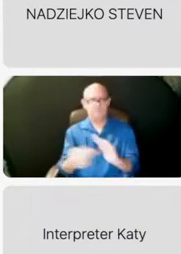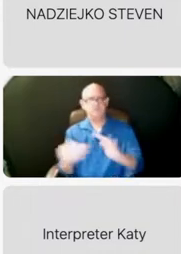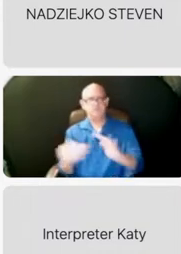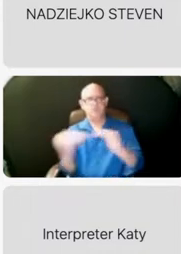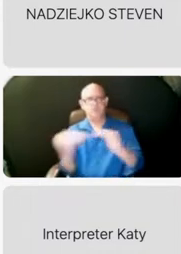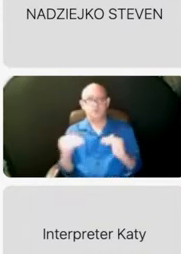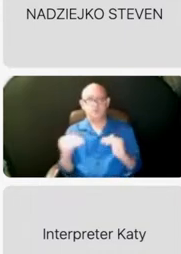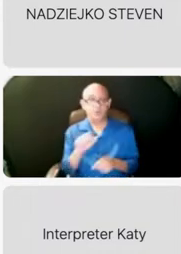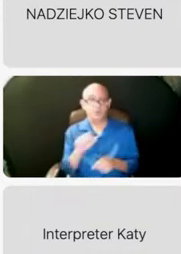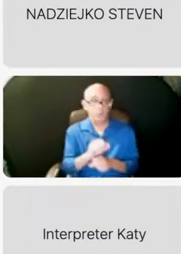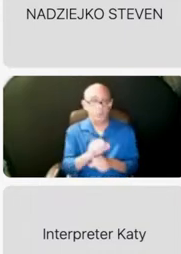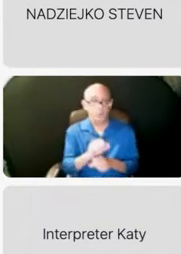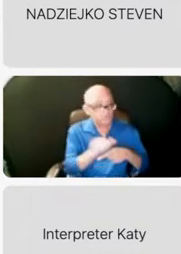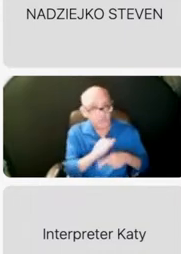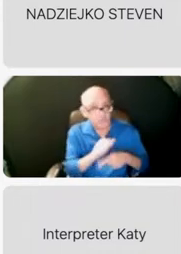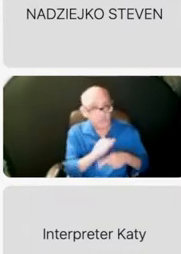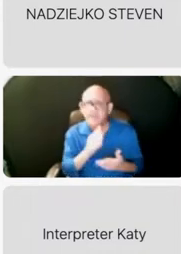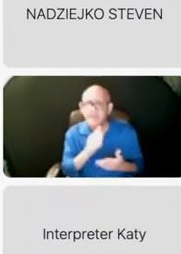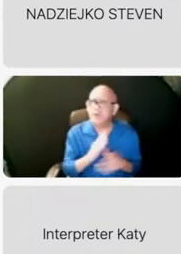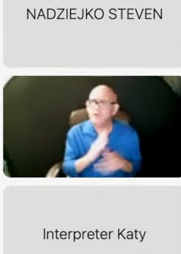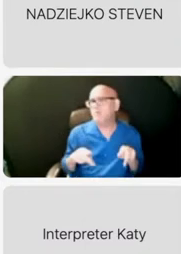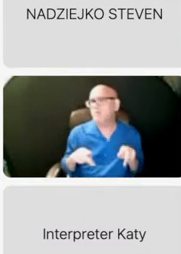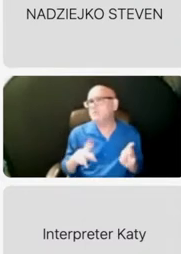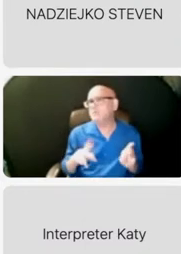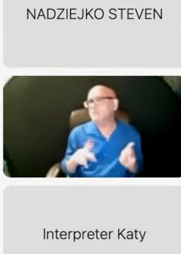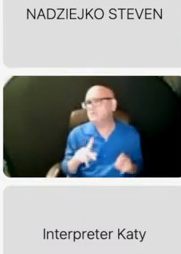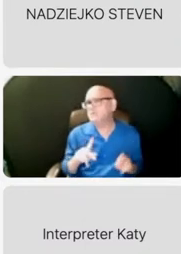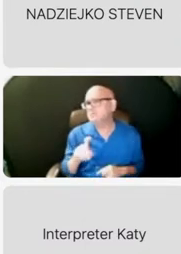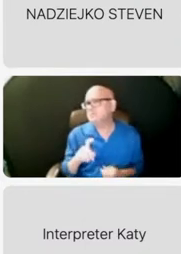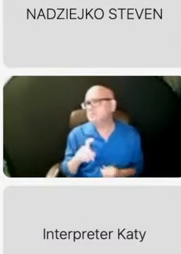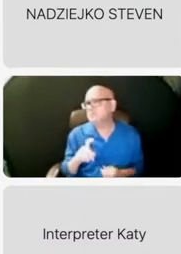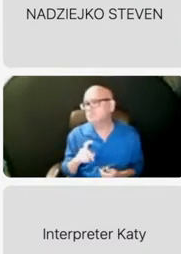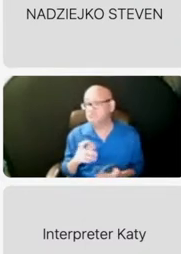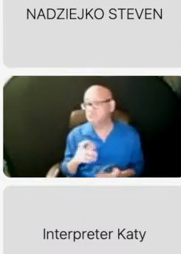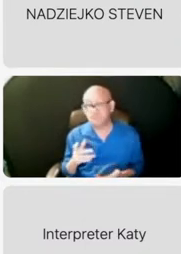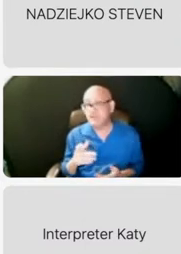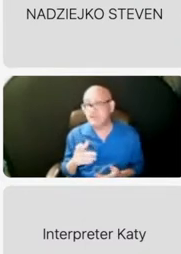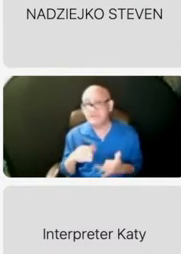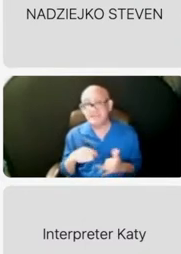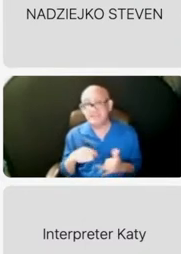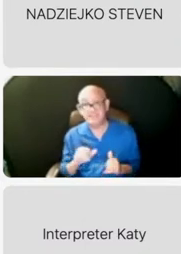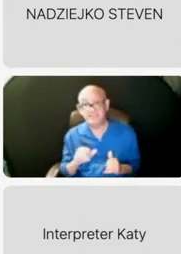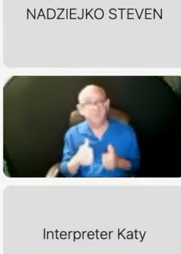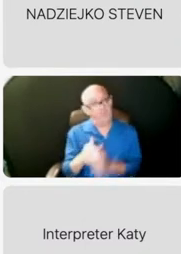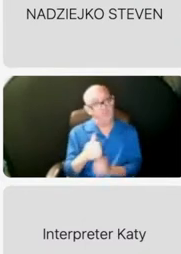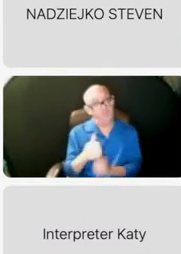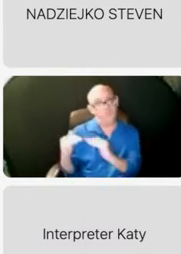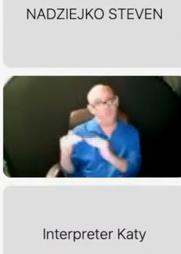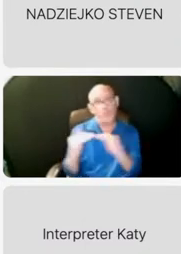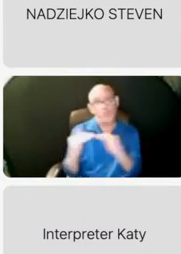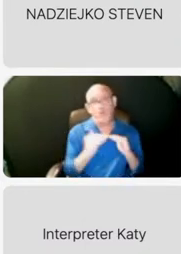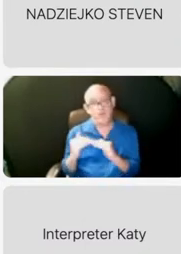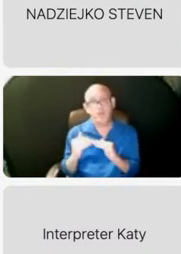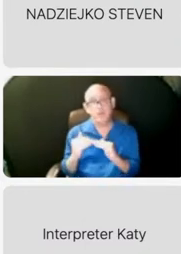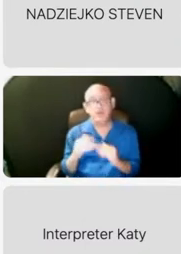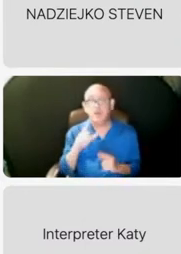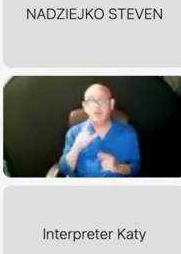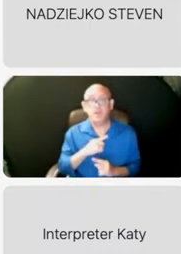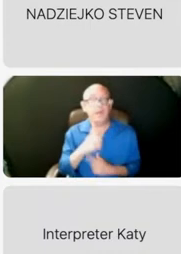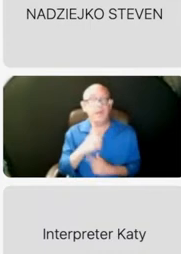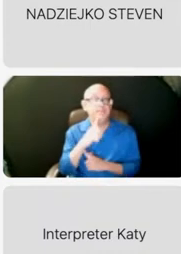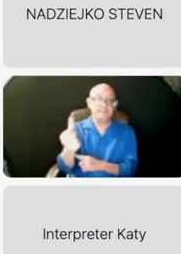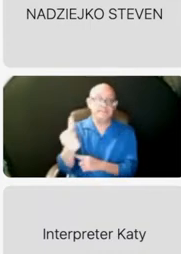right or an opportunity either way it still falls under equality i was denied not invited